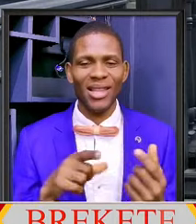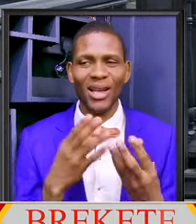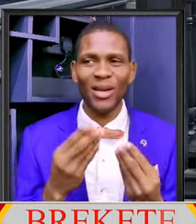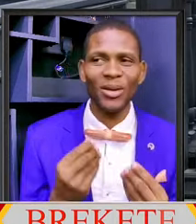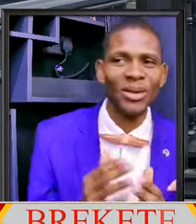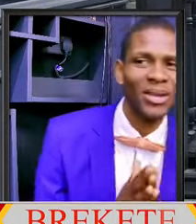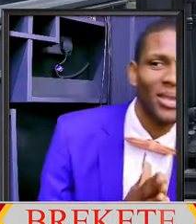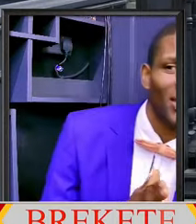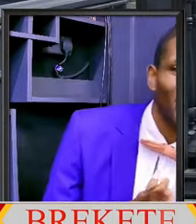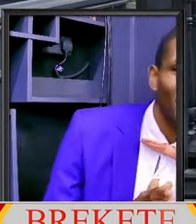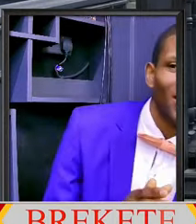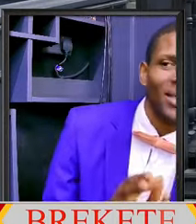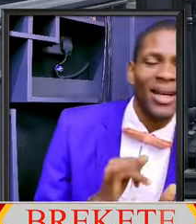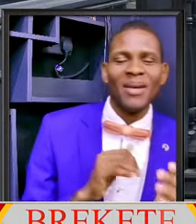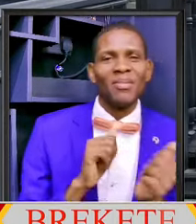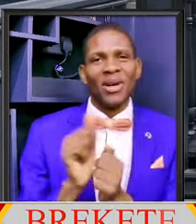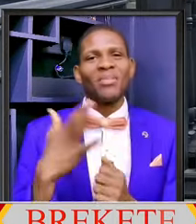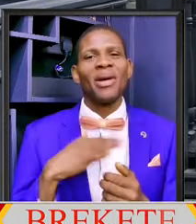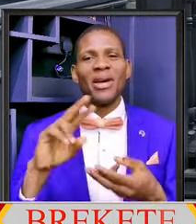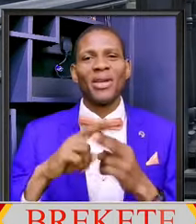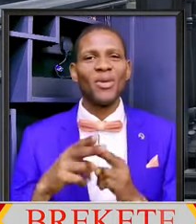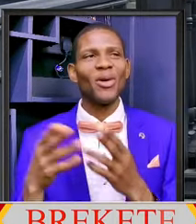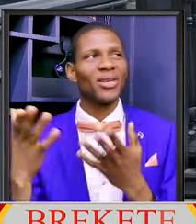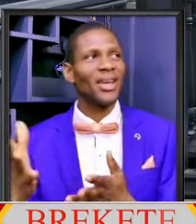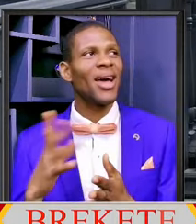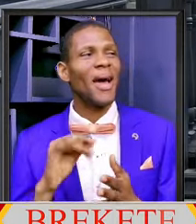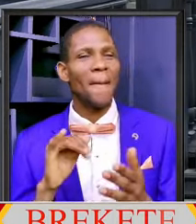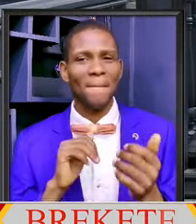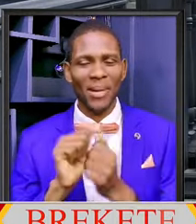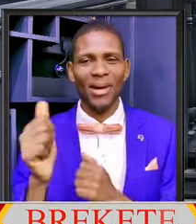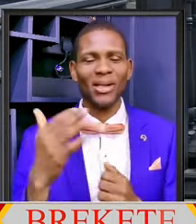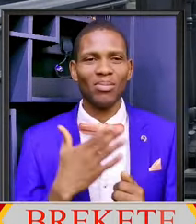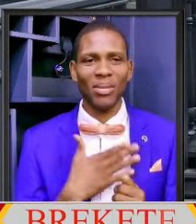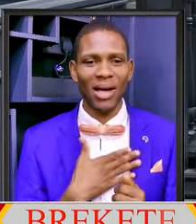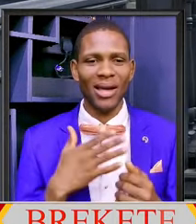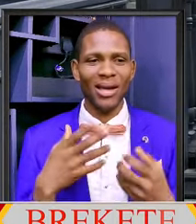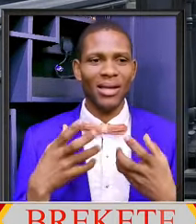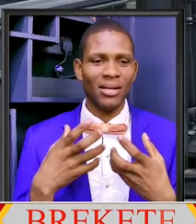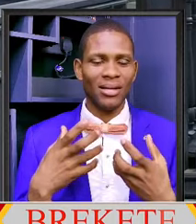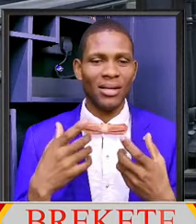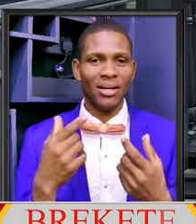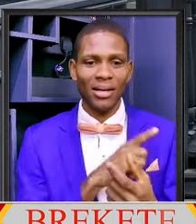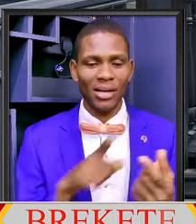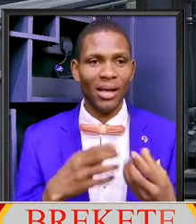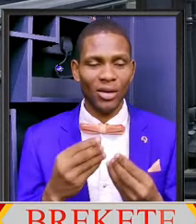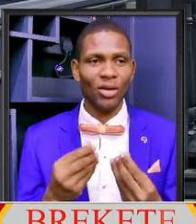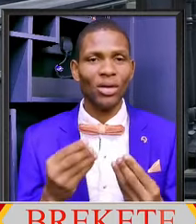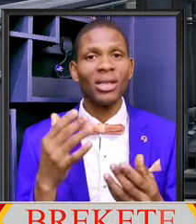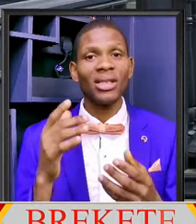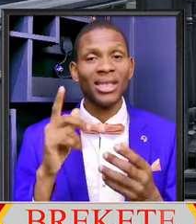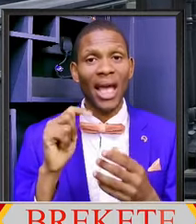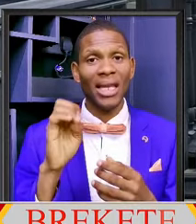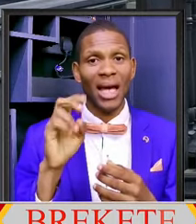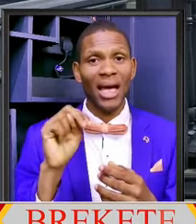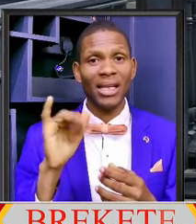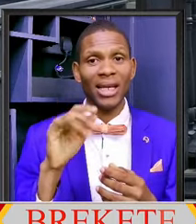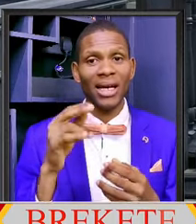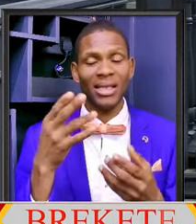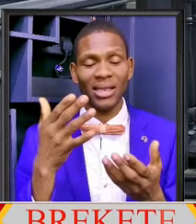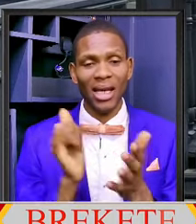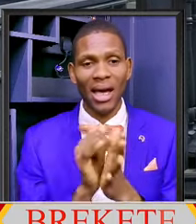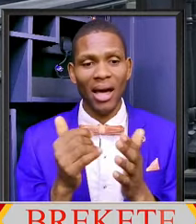and I pass my landlord day. Yes, sir. This kind one nine tenant wait there for the house where landlord still they live. Yes,